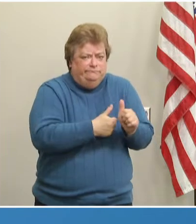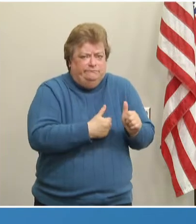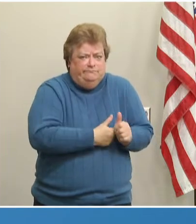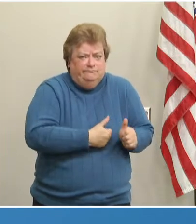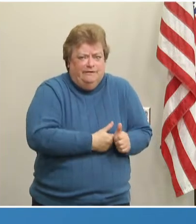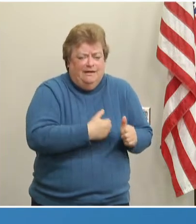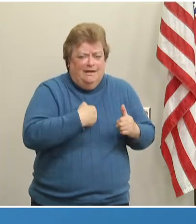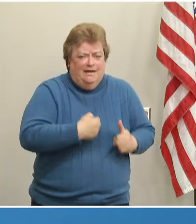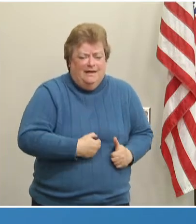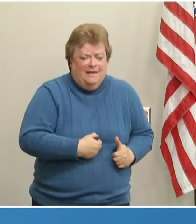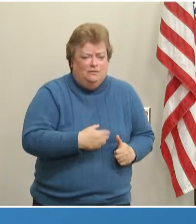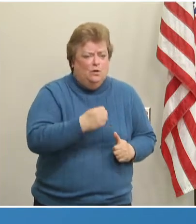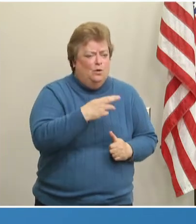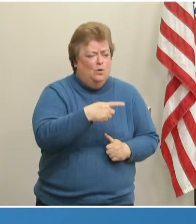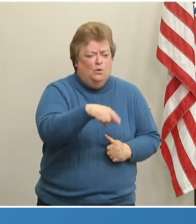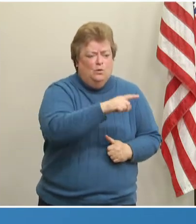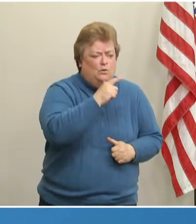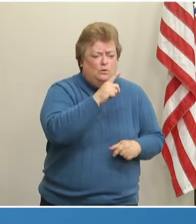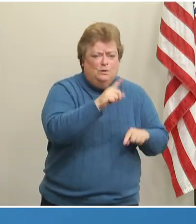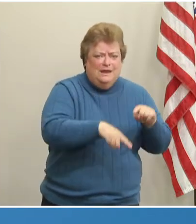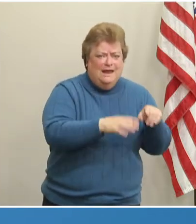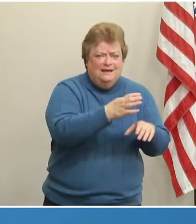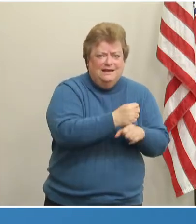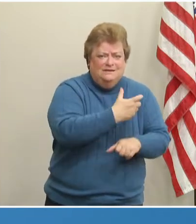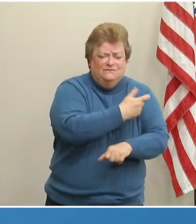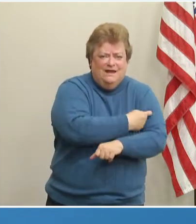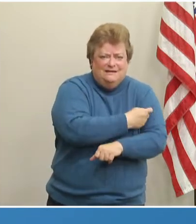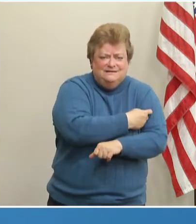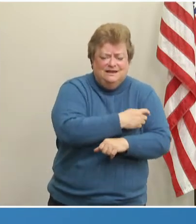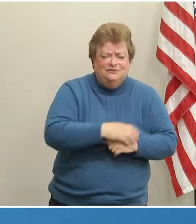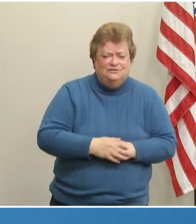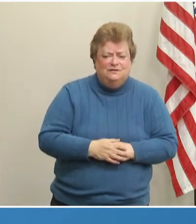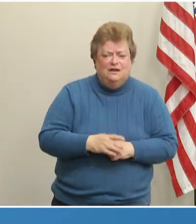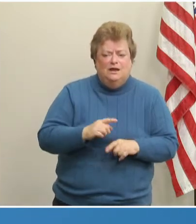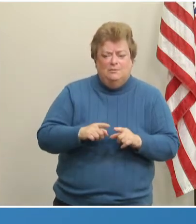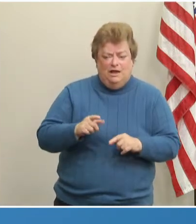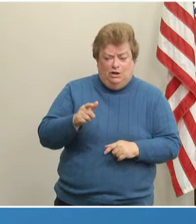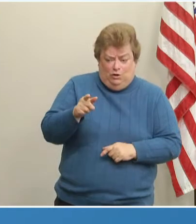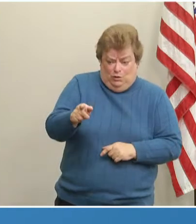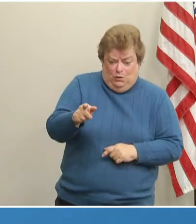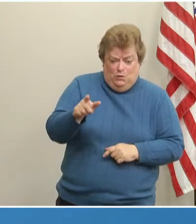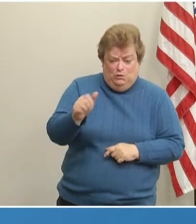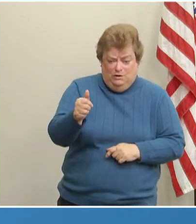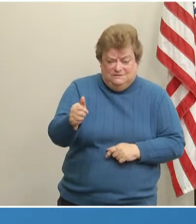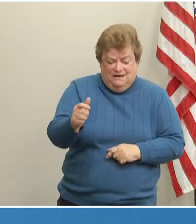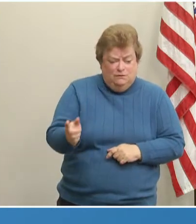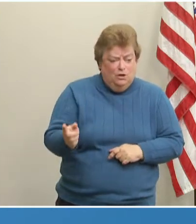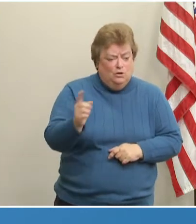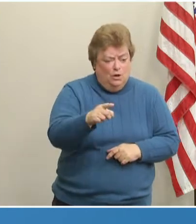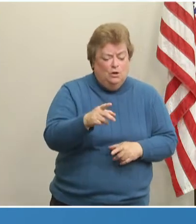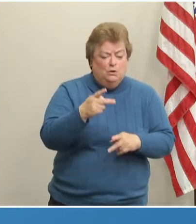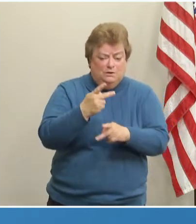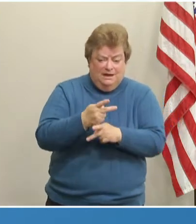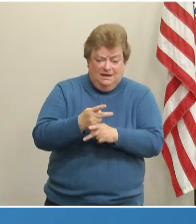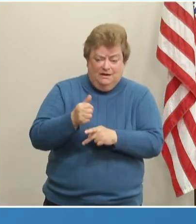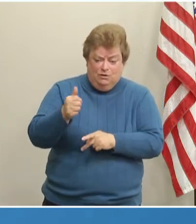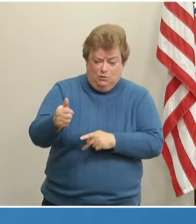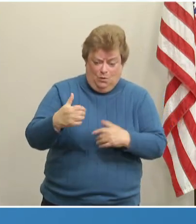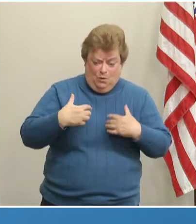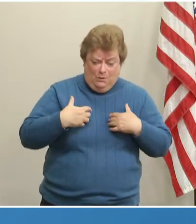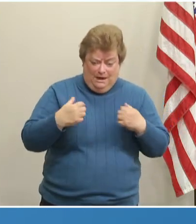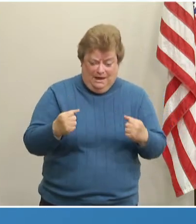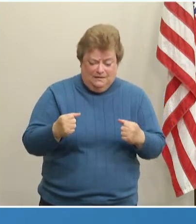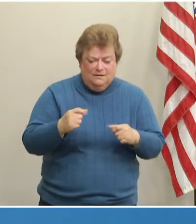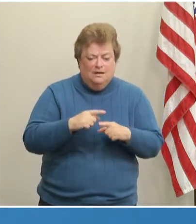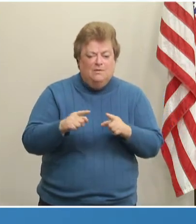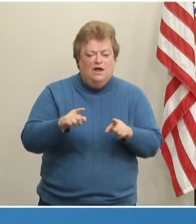an opportunity to get vaccinated yet. By going and getting vaccinated, you're able to take care of your own health, but you're also able